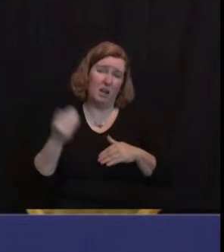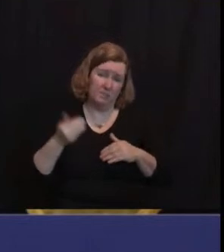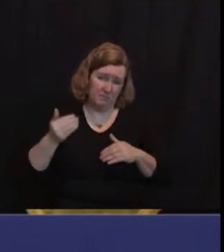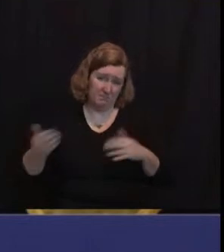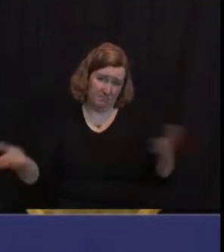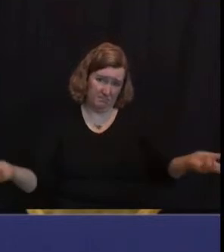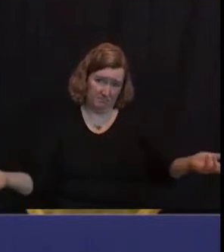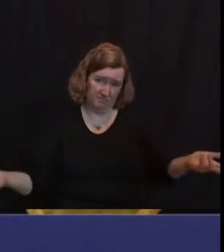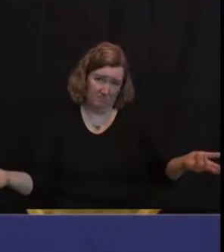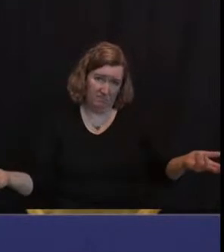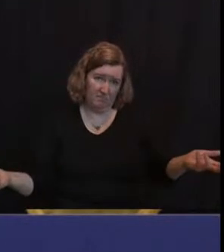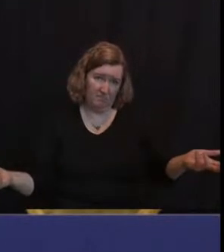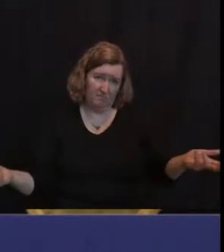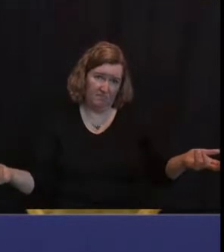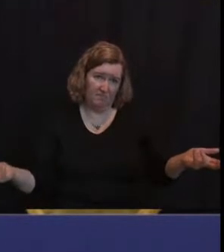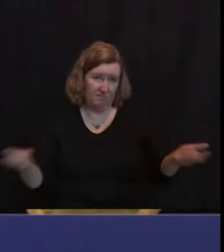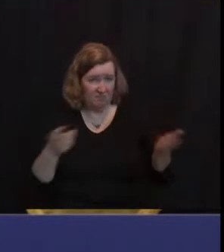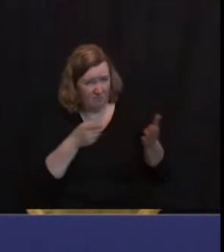we overreacted